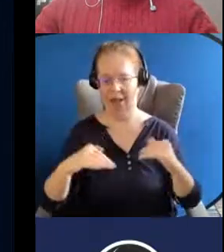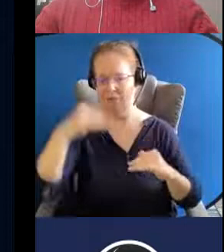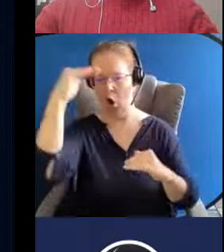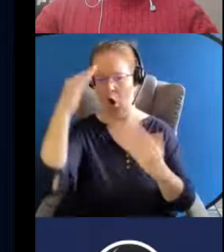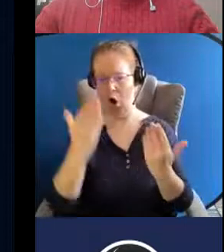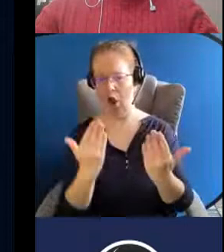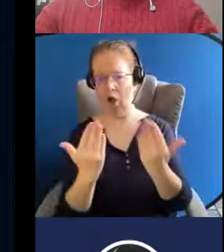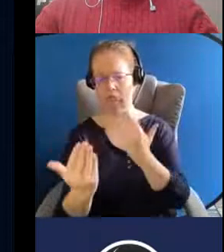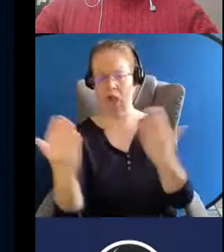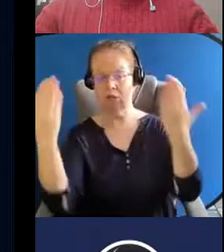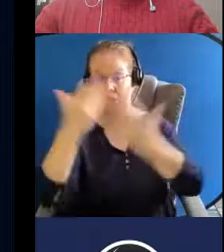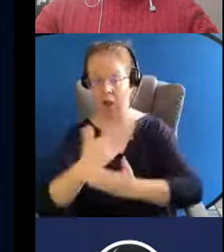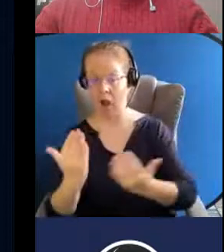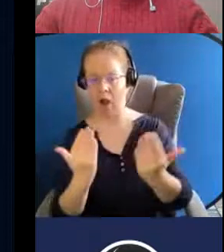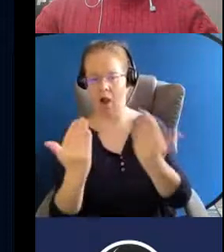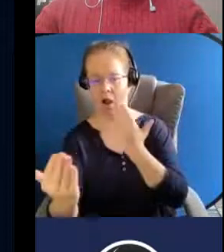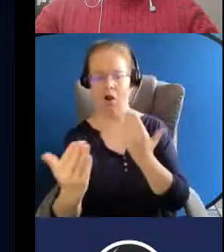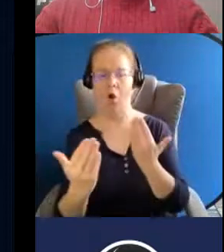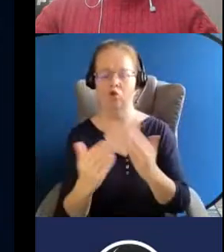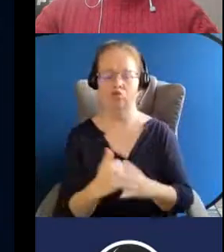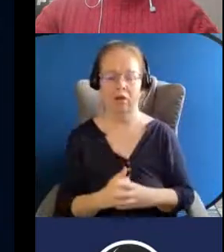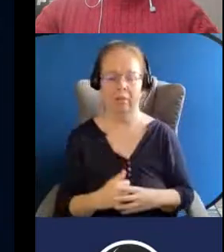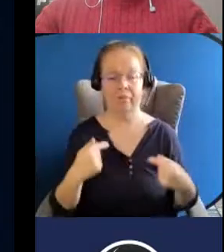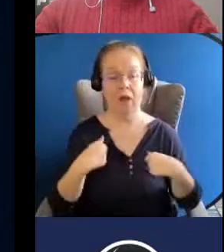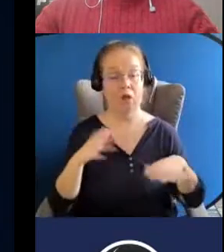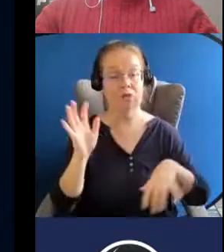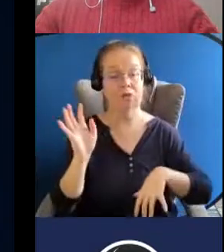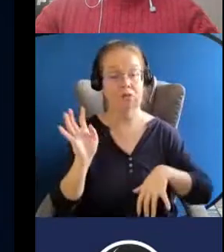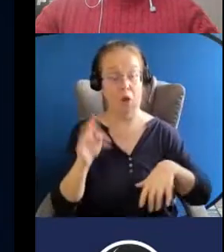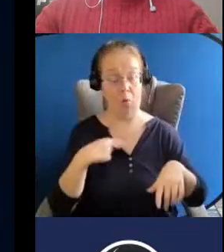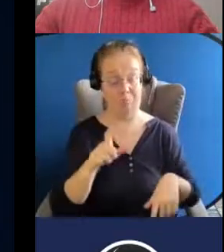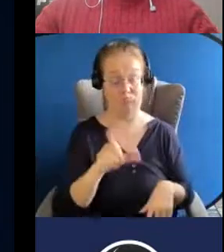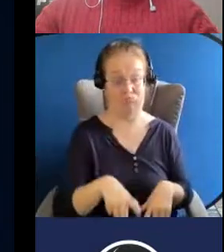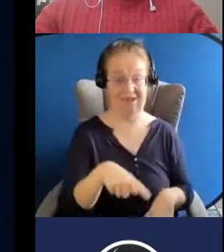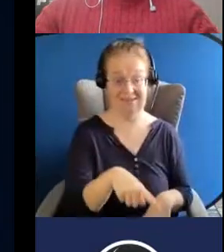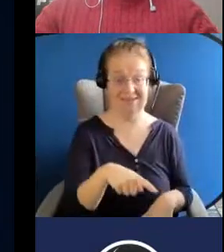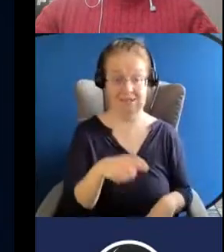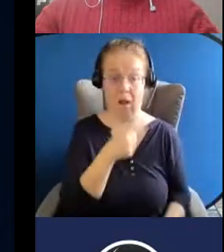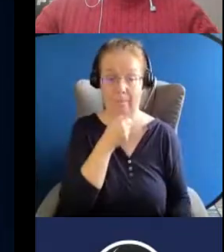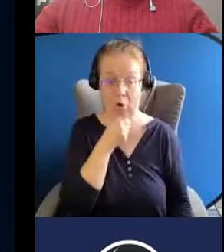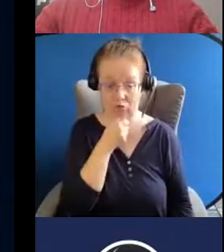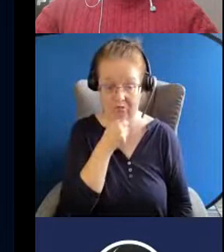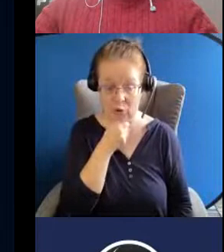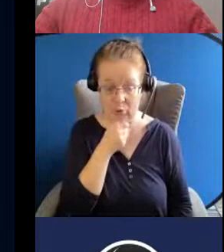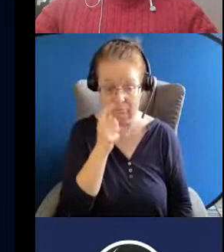dark option here today. As soon as I type, press here,